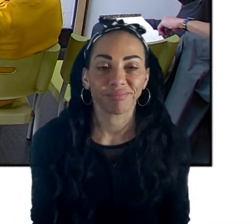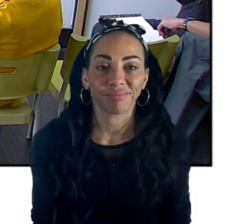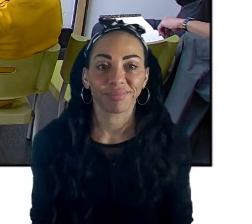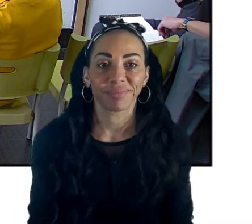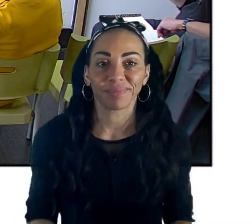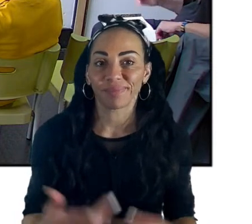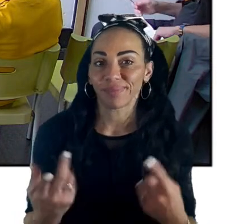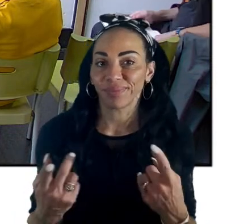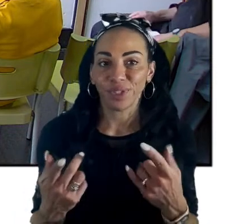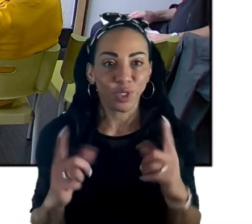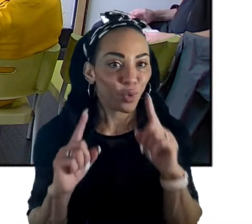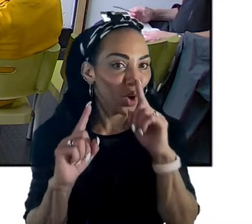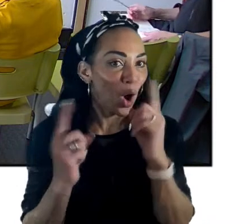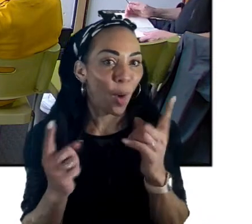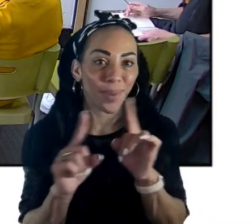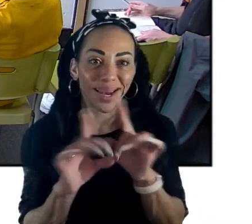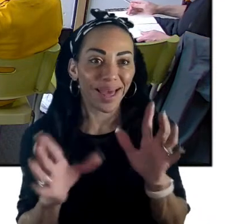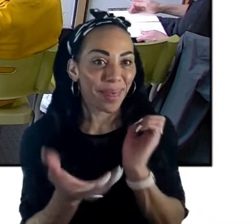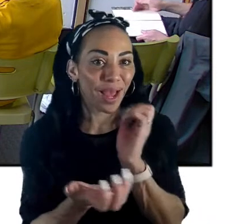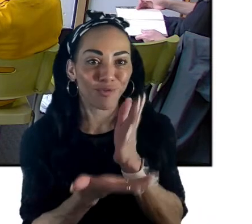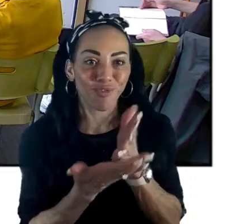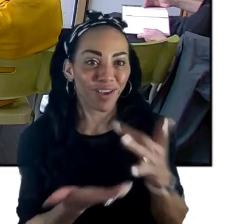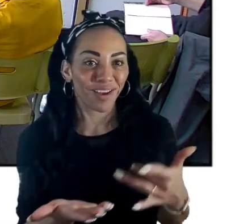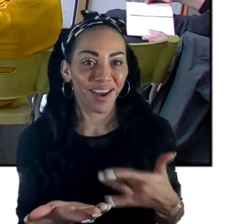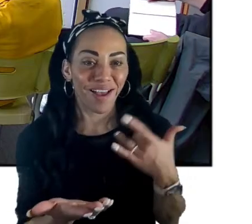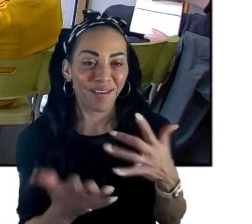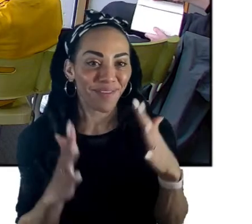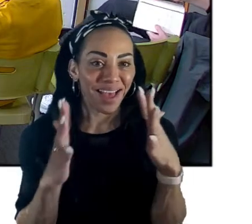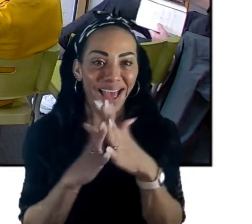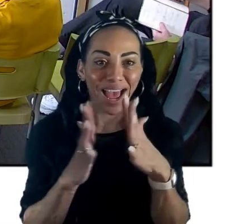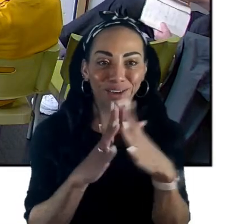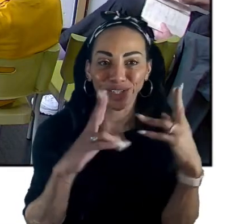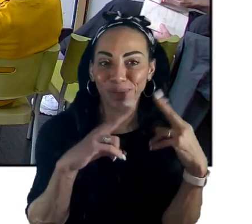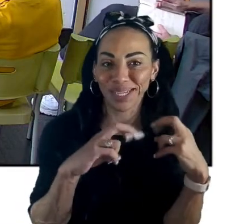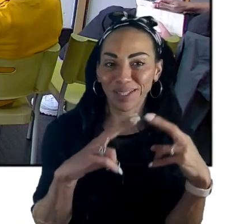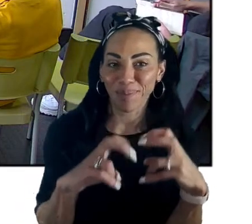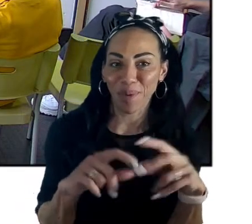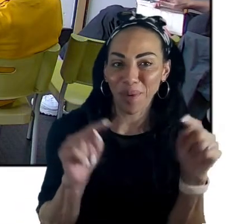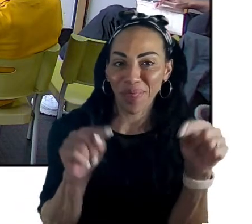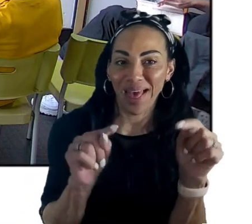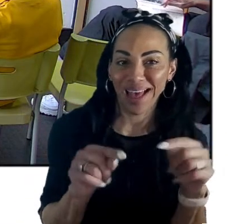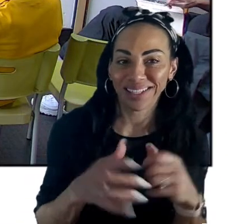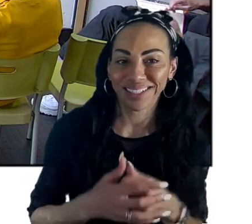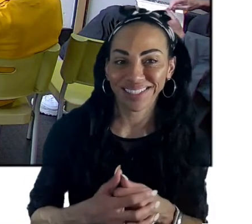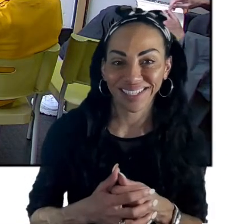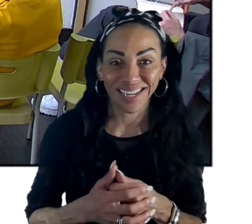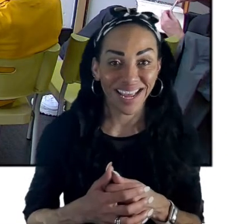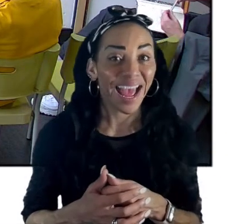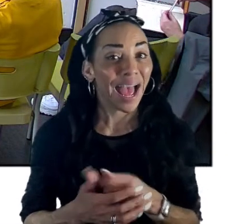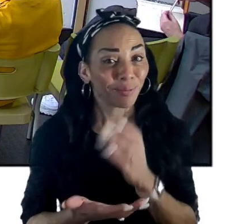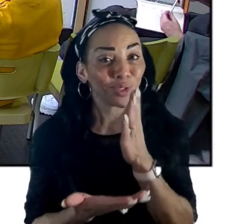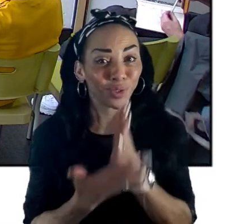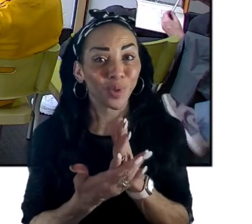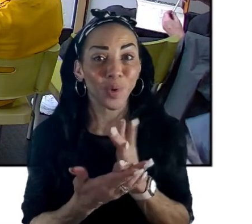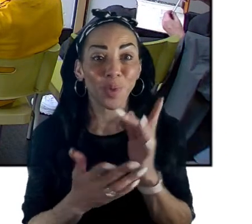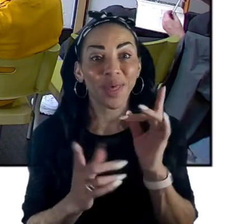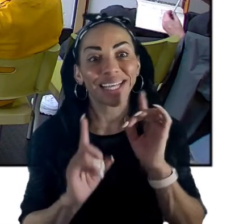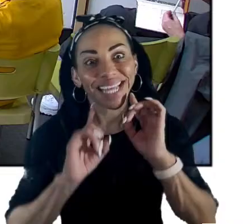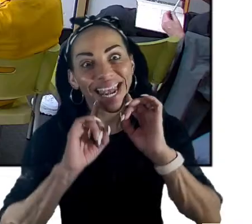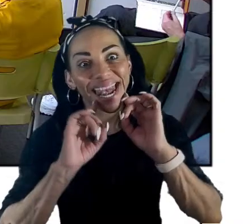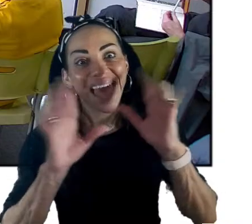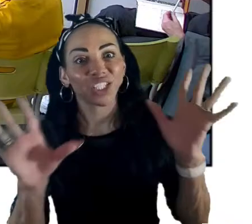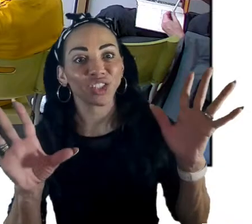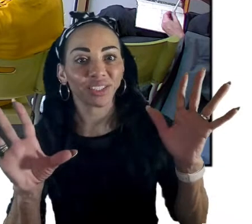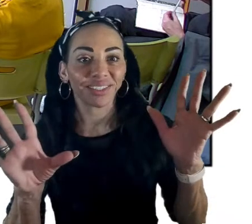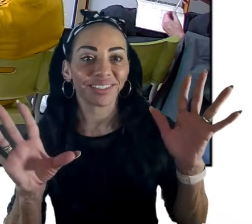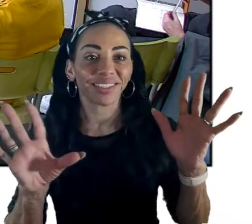if there's any way of exploring that. I'm sure there's some legends or fairy tales you could do about